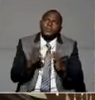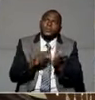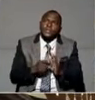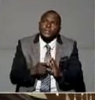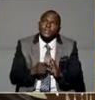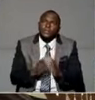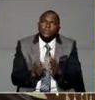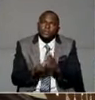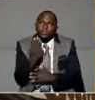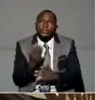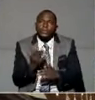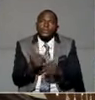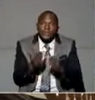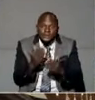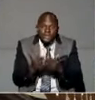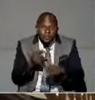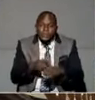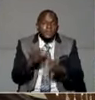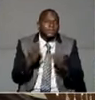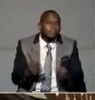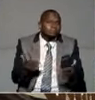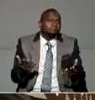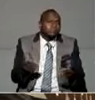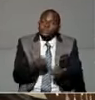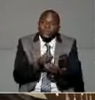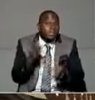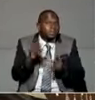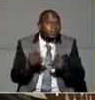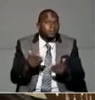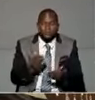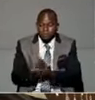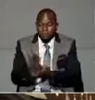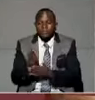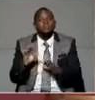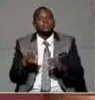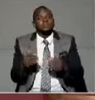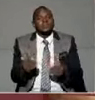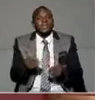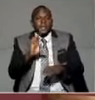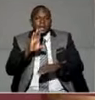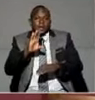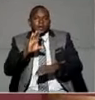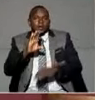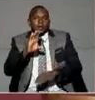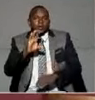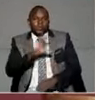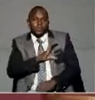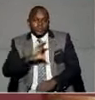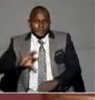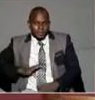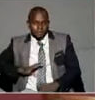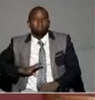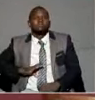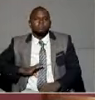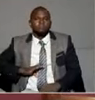running. This is something that most people actually, especially the Christians, those who are